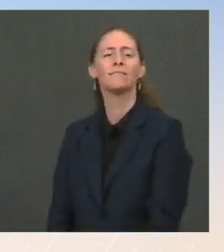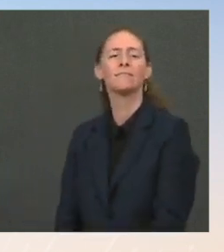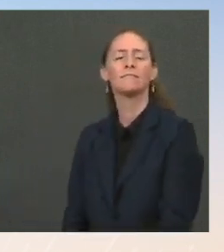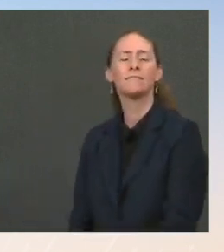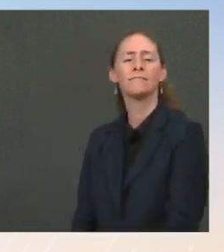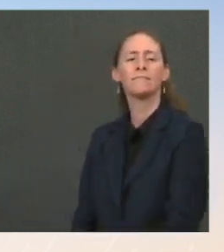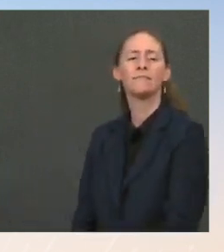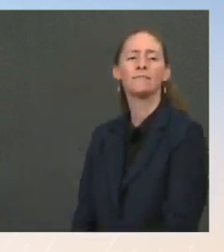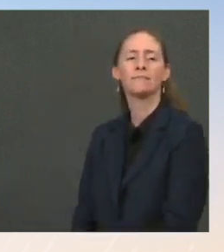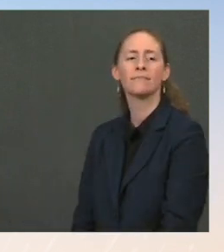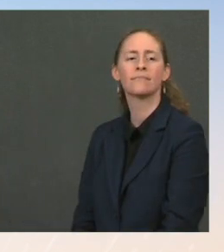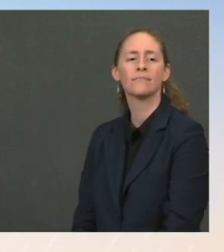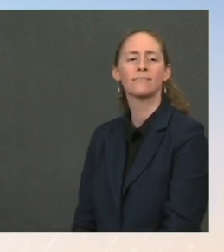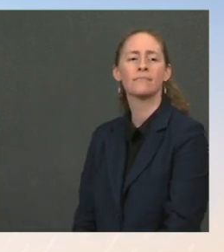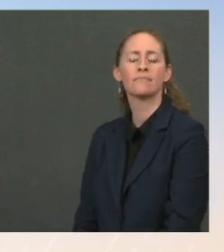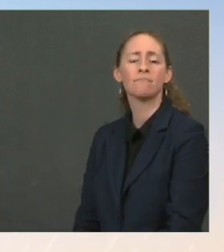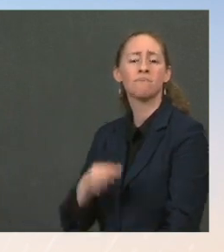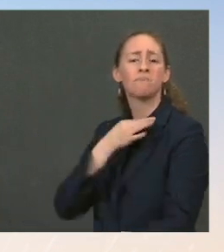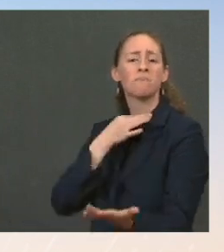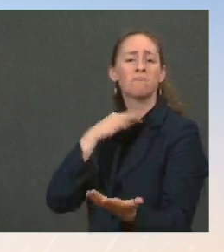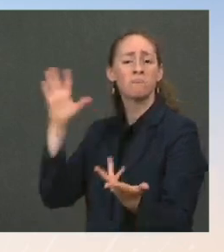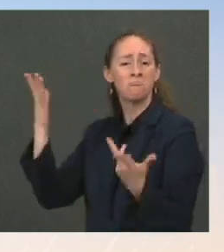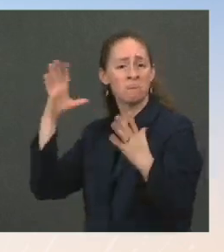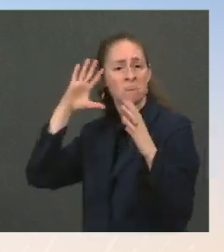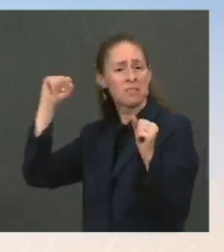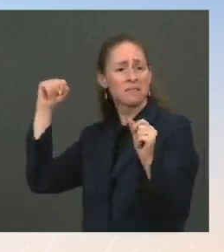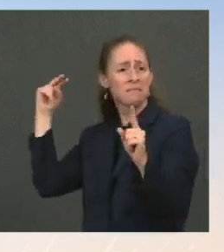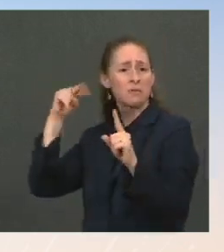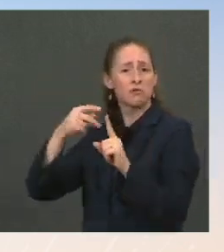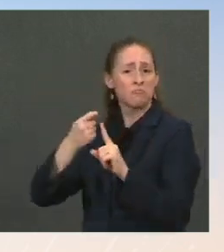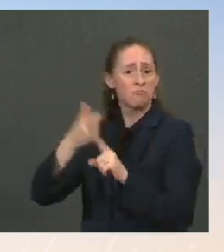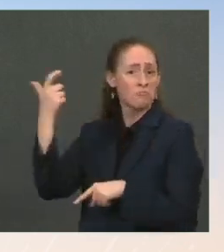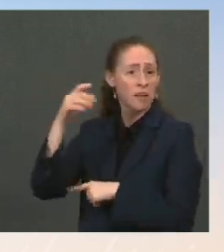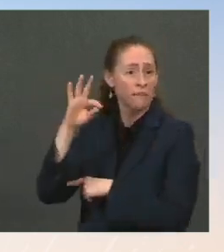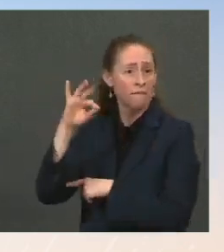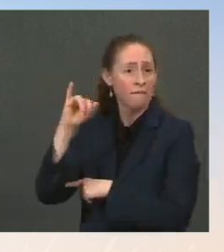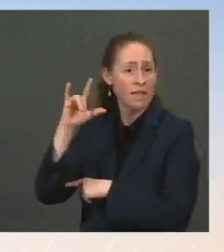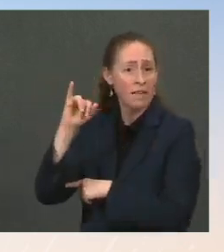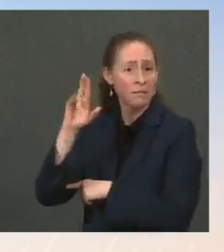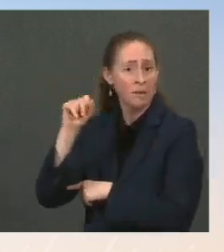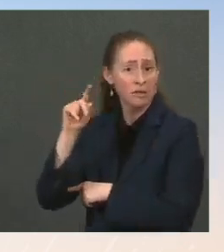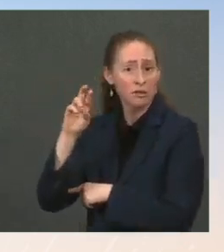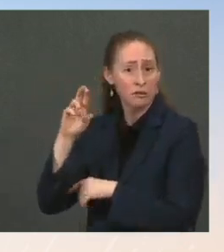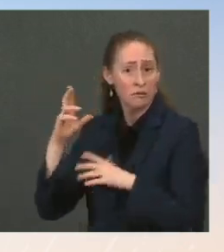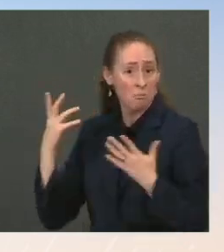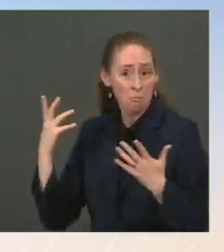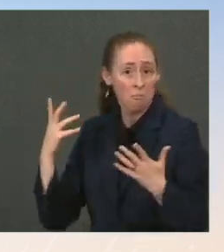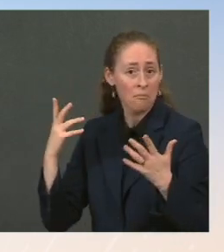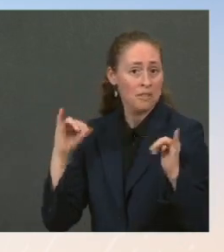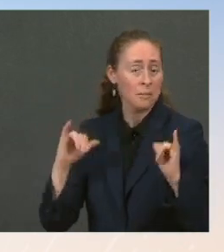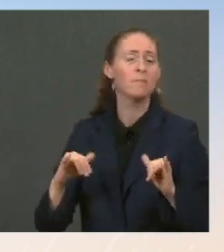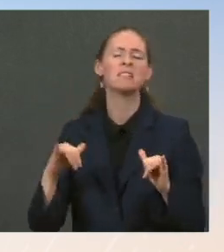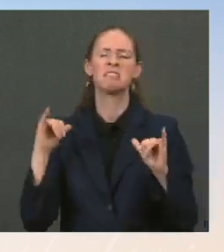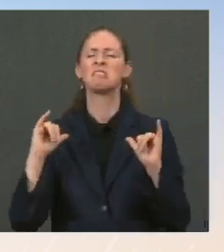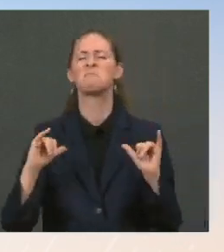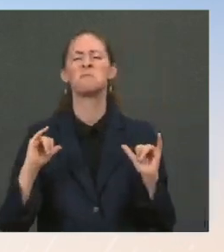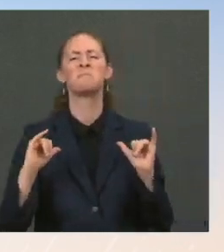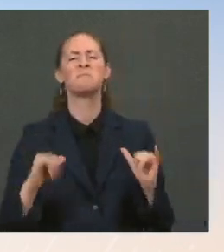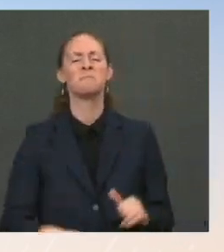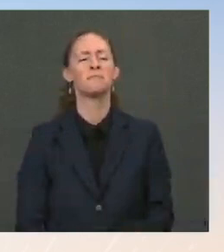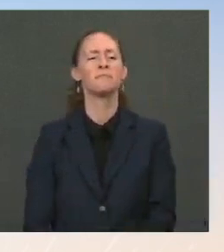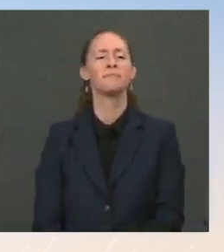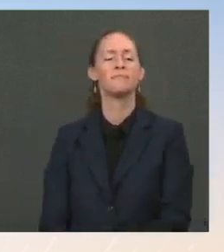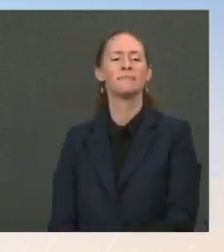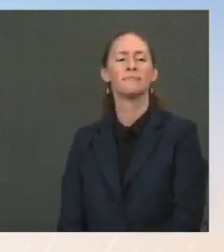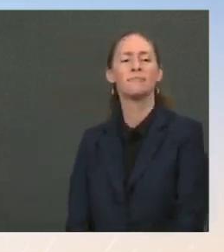away with the filibuster changed? It has not changed. Go ahead. Thanks, Jen. The administration reportedly